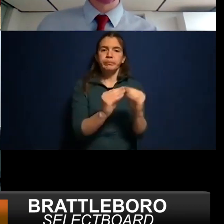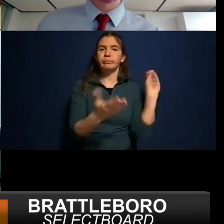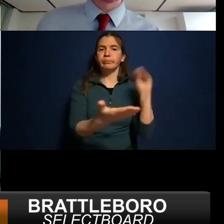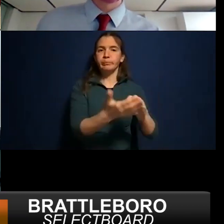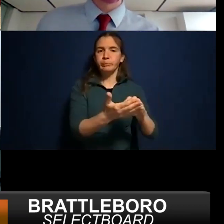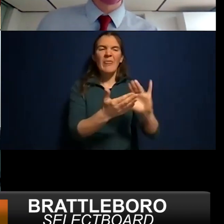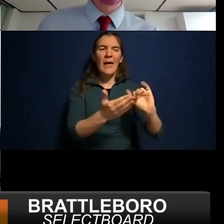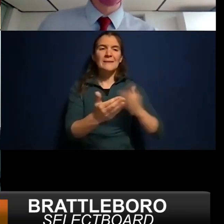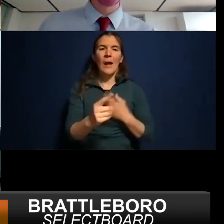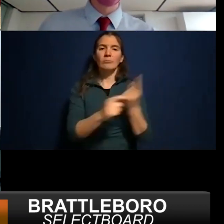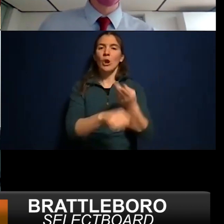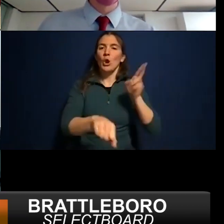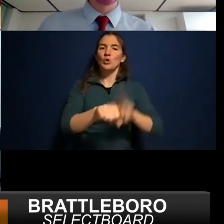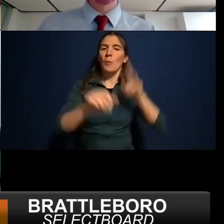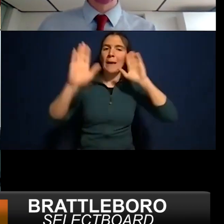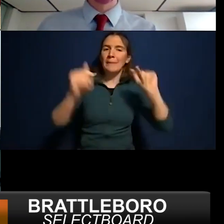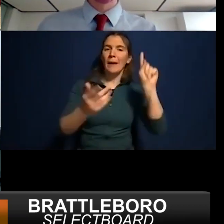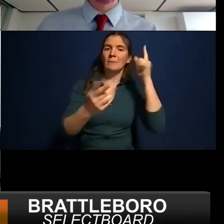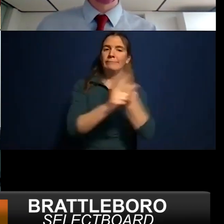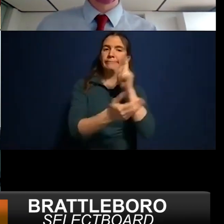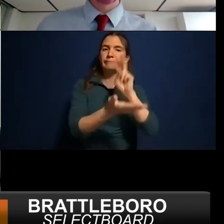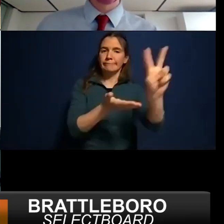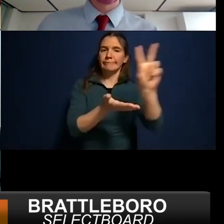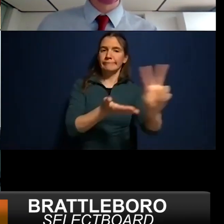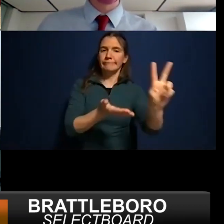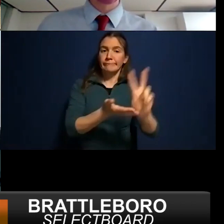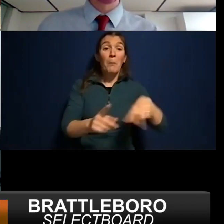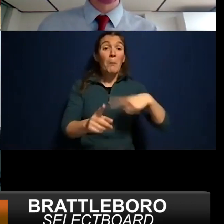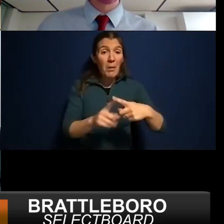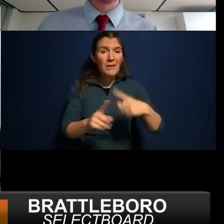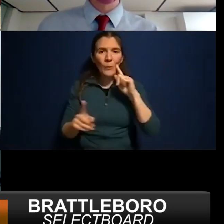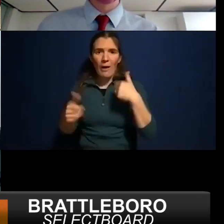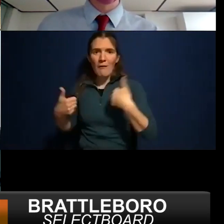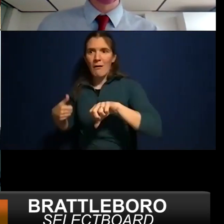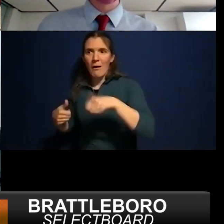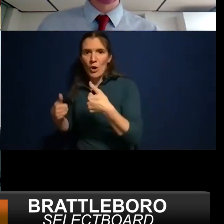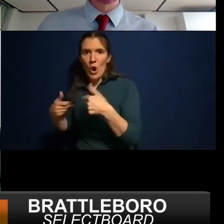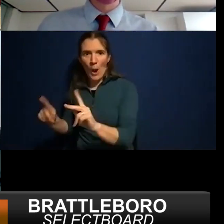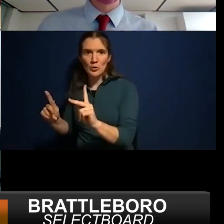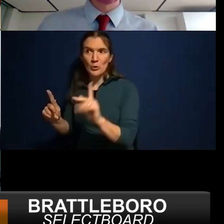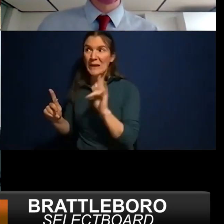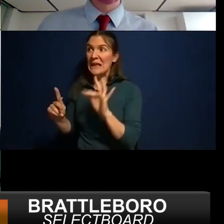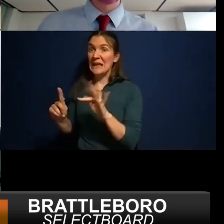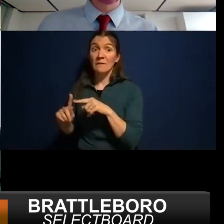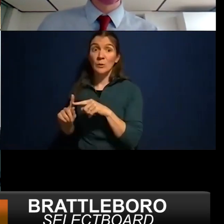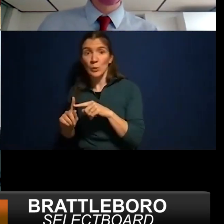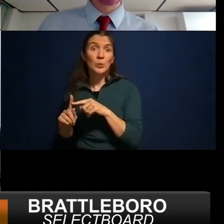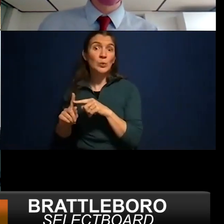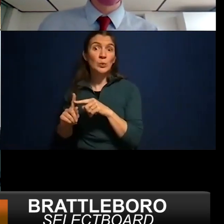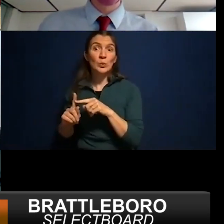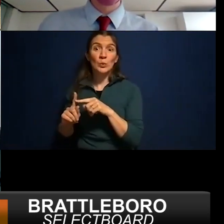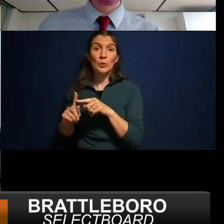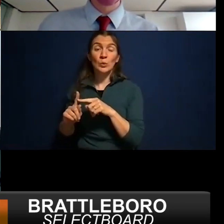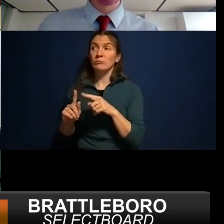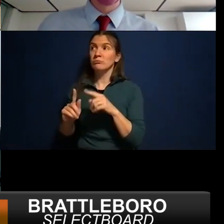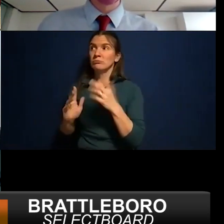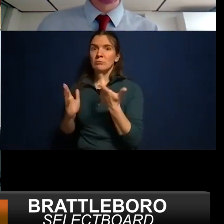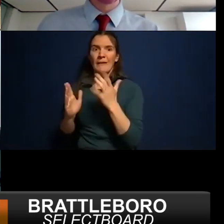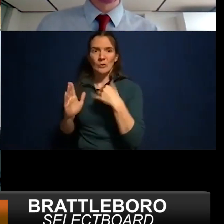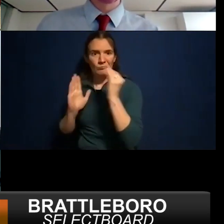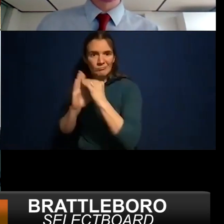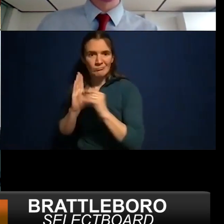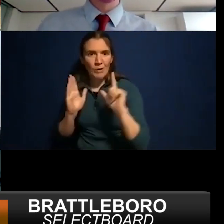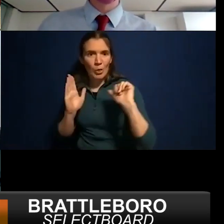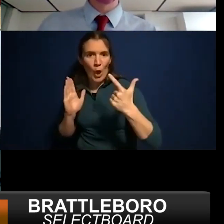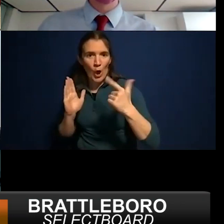of the norm, but that there would also be an opportunity for the log system